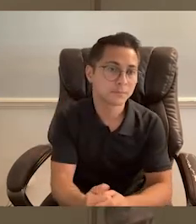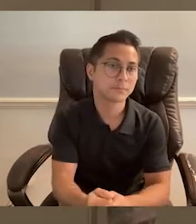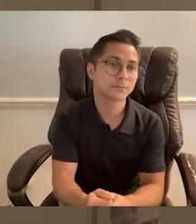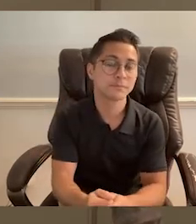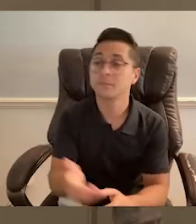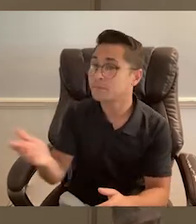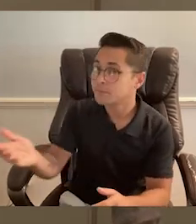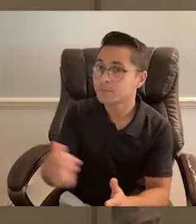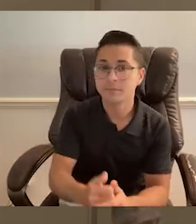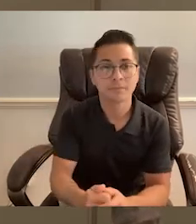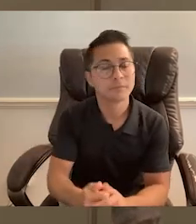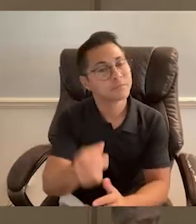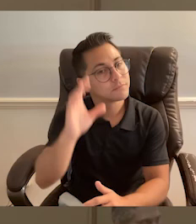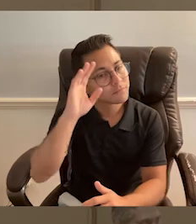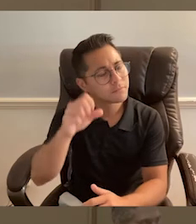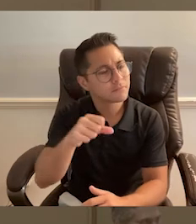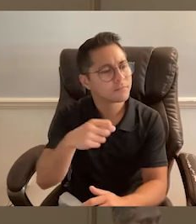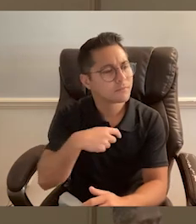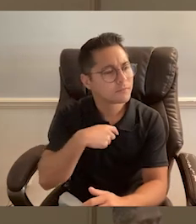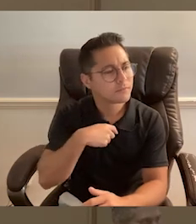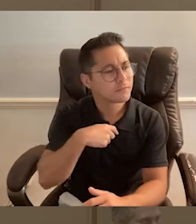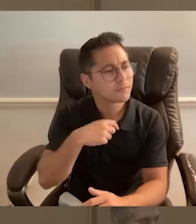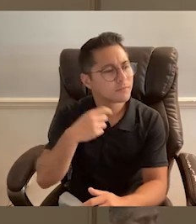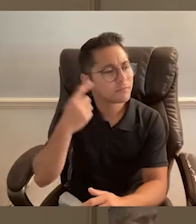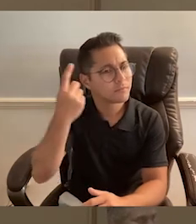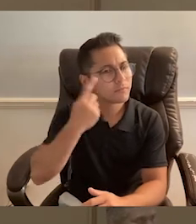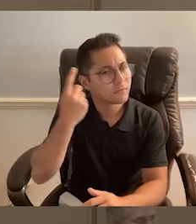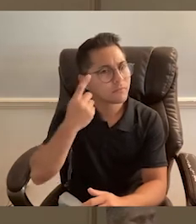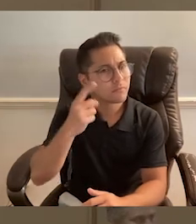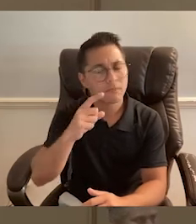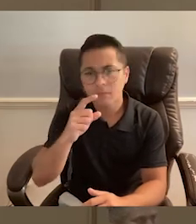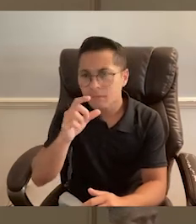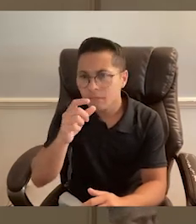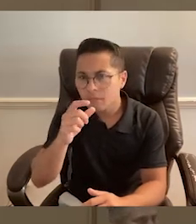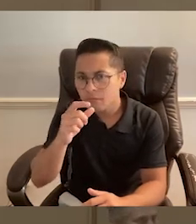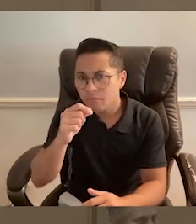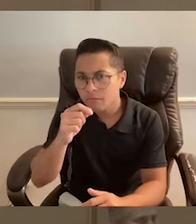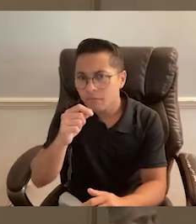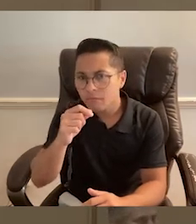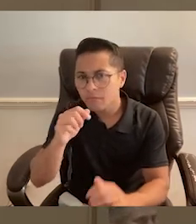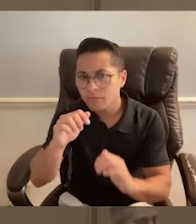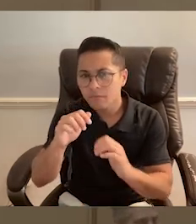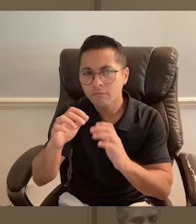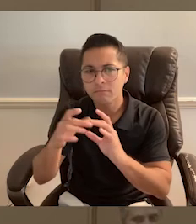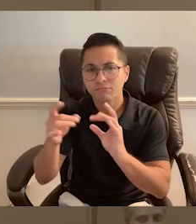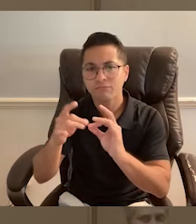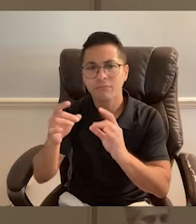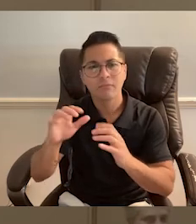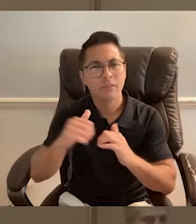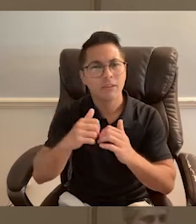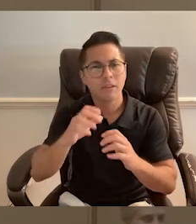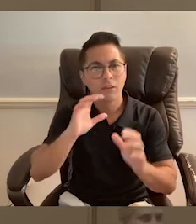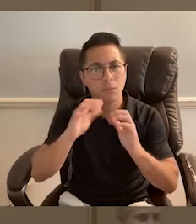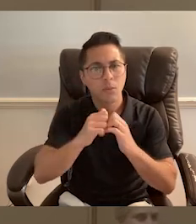So yeah, whatever you're thinking, there are a lot of things flying out of your brain that you don't see. So like, if I want to